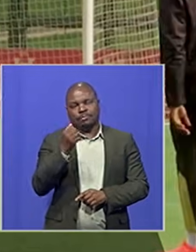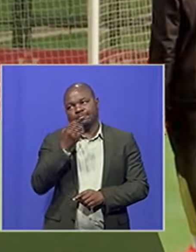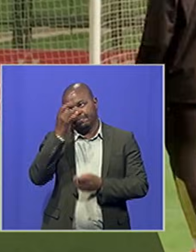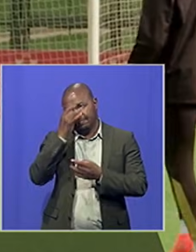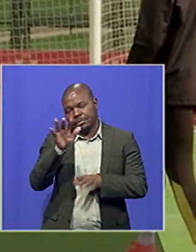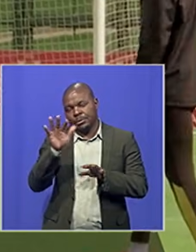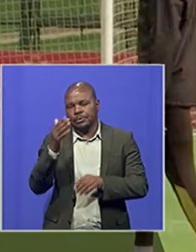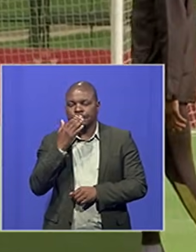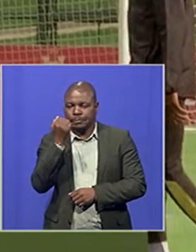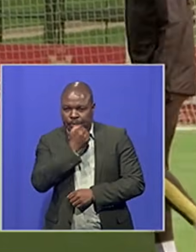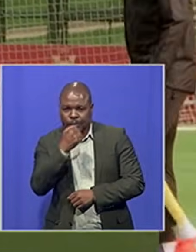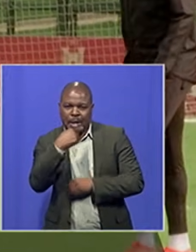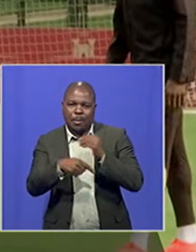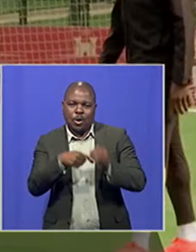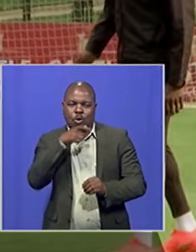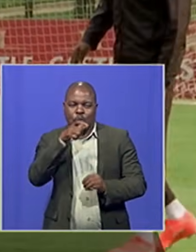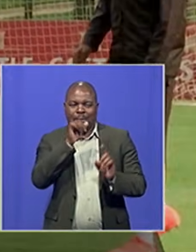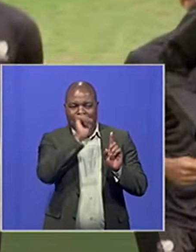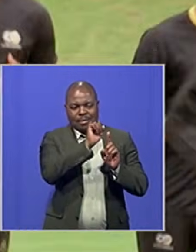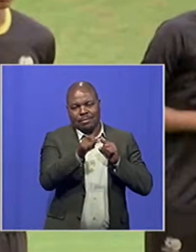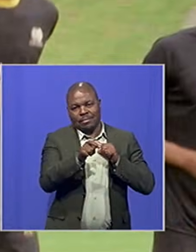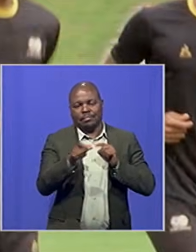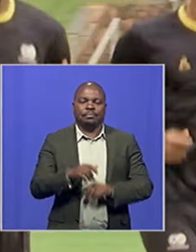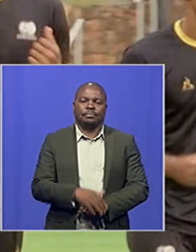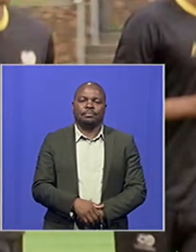le ditshwaelo tsa gagwe.